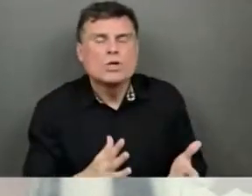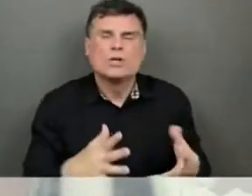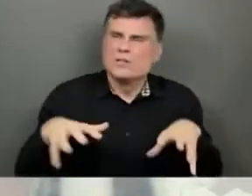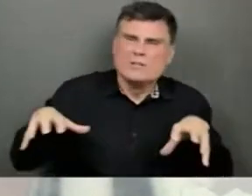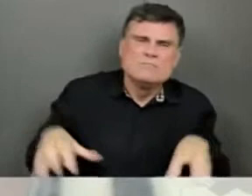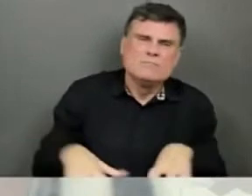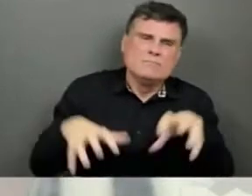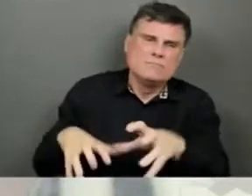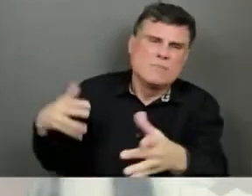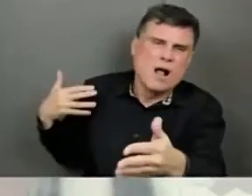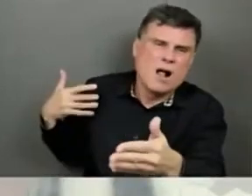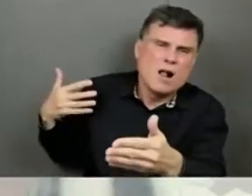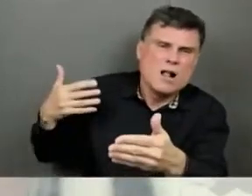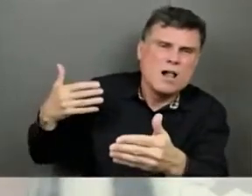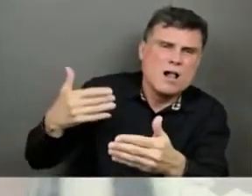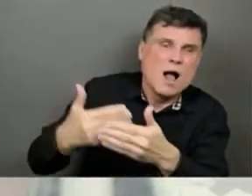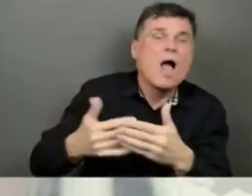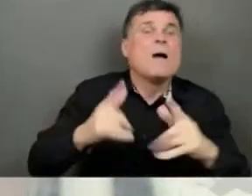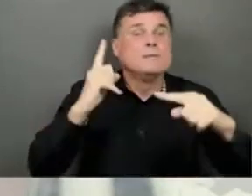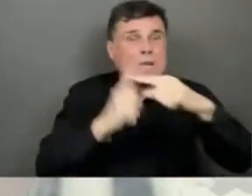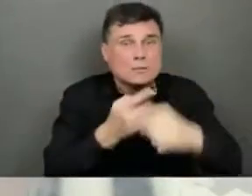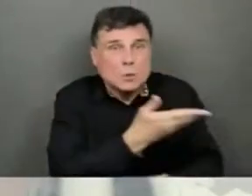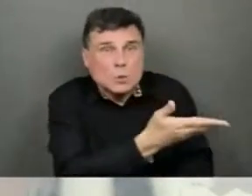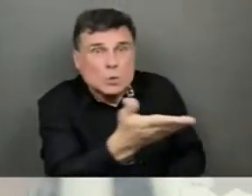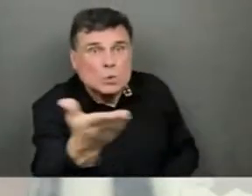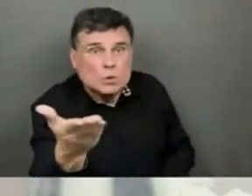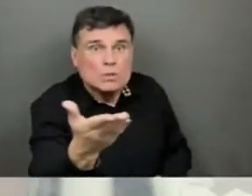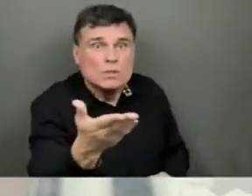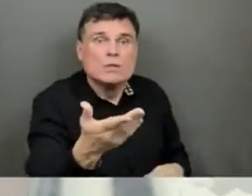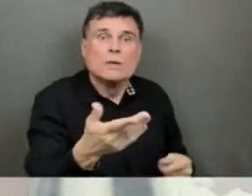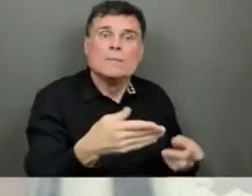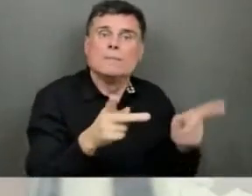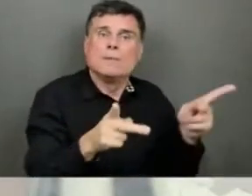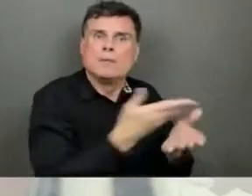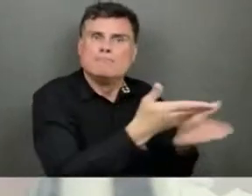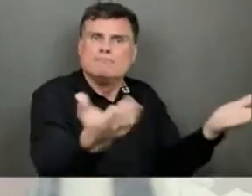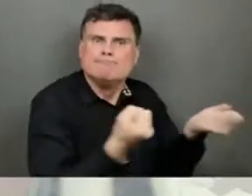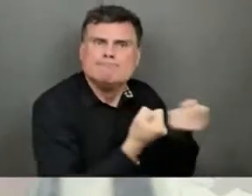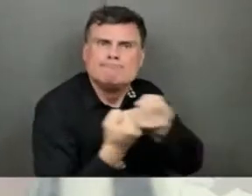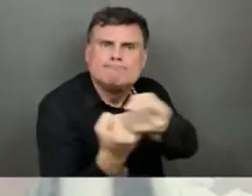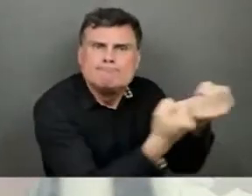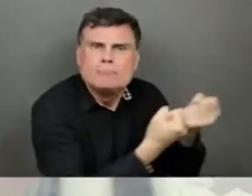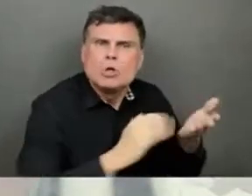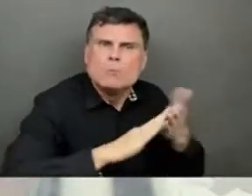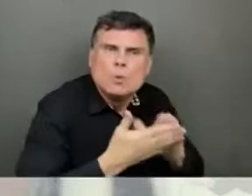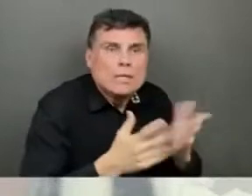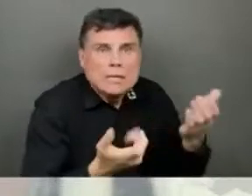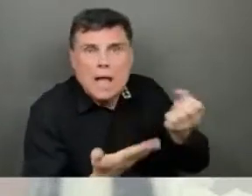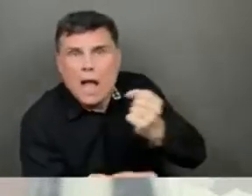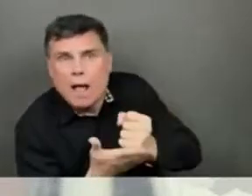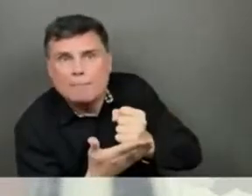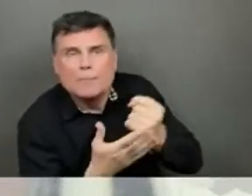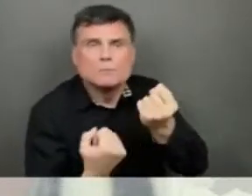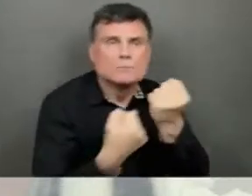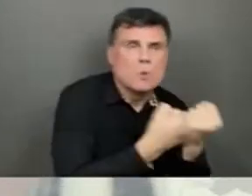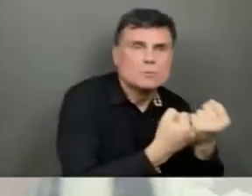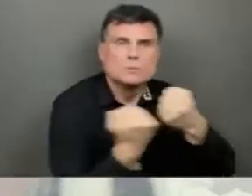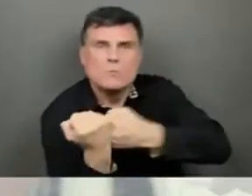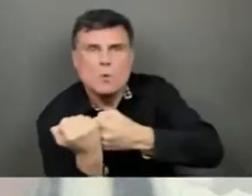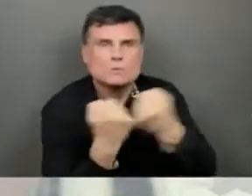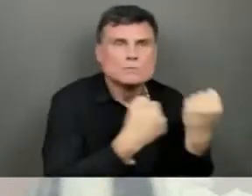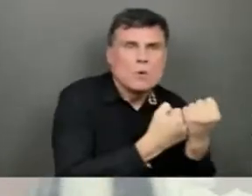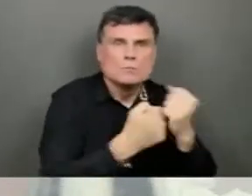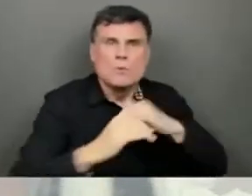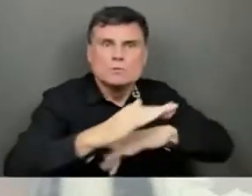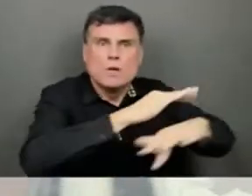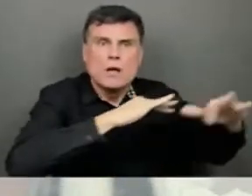just to protect one another, but to support one another in difficult times, who reached out when people were isolated, who